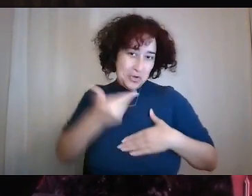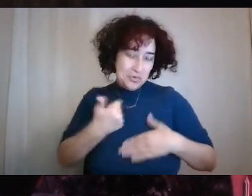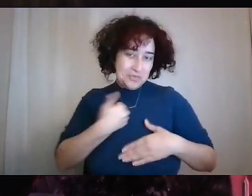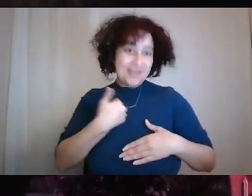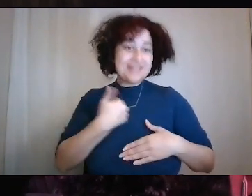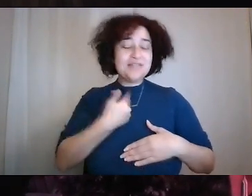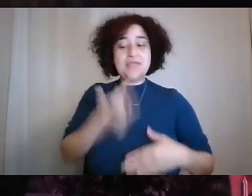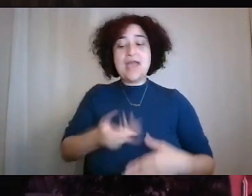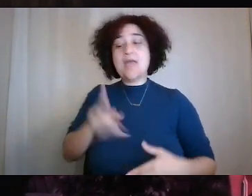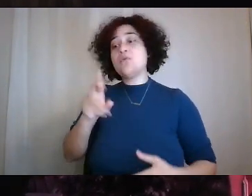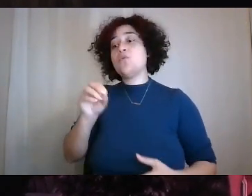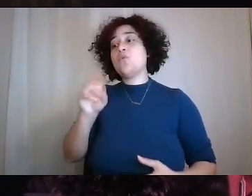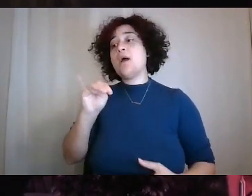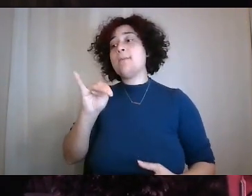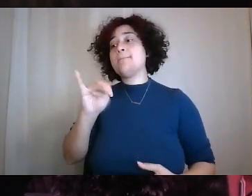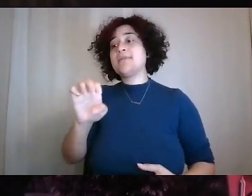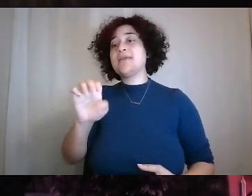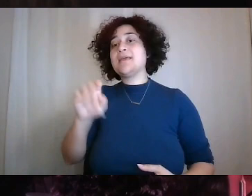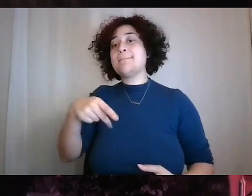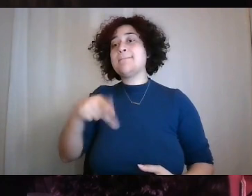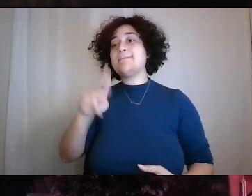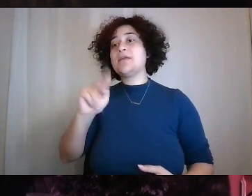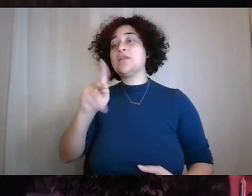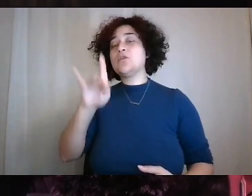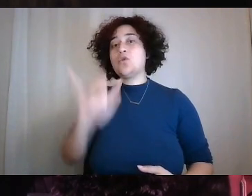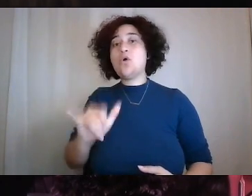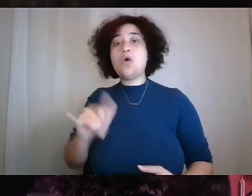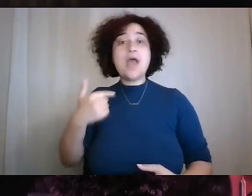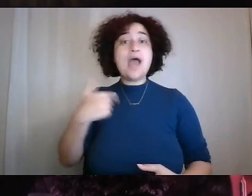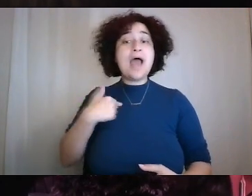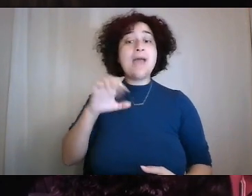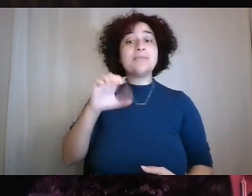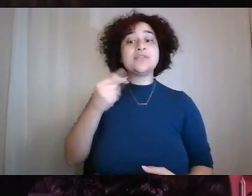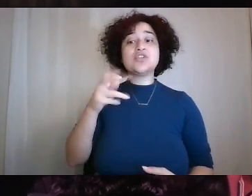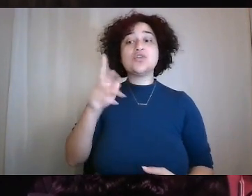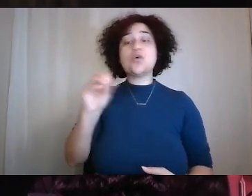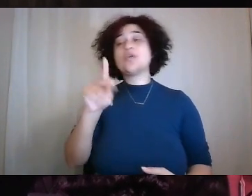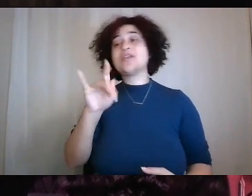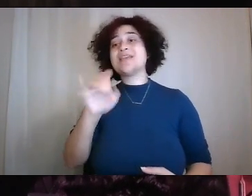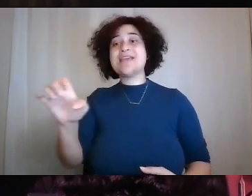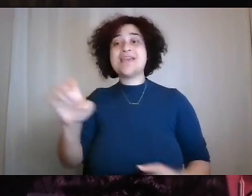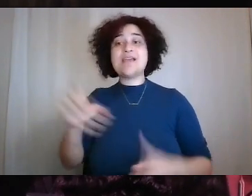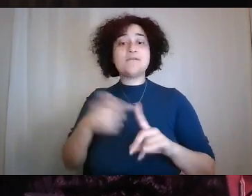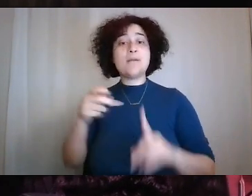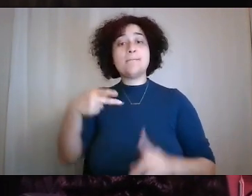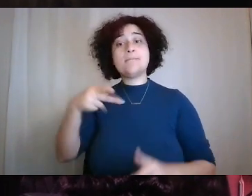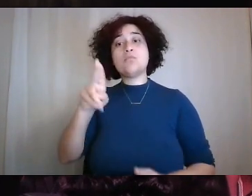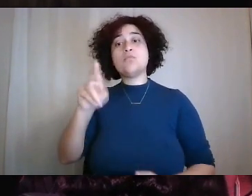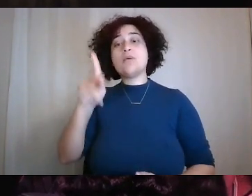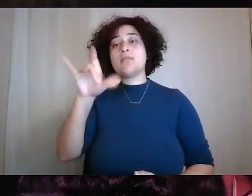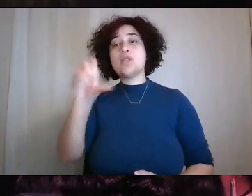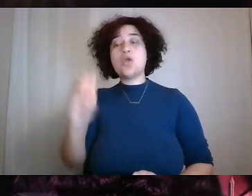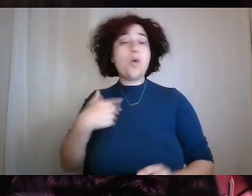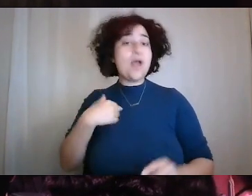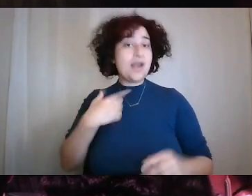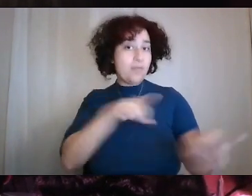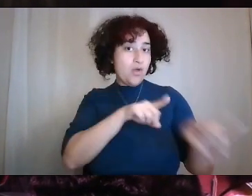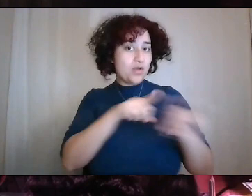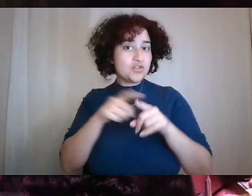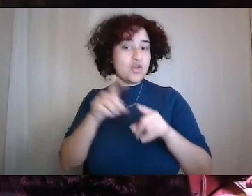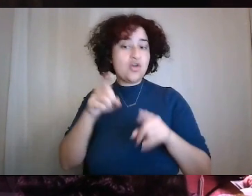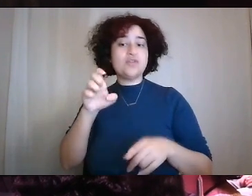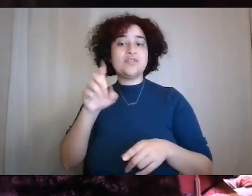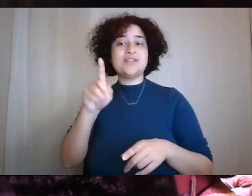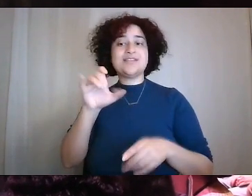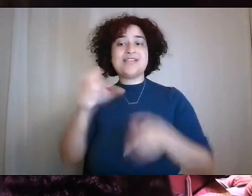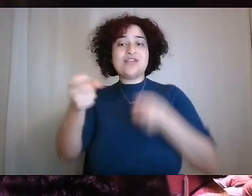hers. I am Laguna Pueblo and Cherokee, as I mentioned earlier, and I am the interim executive director for the Office of the Arts, as